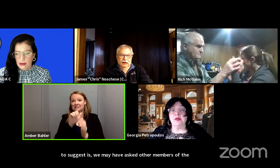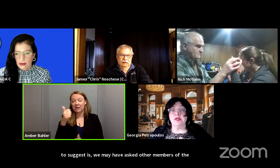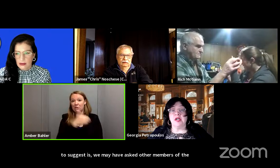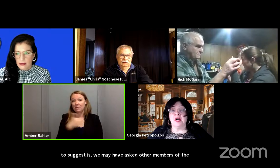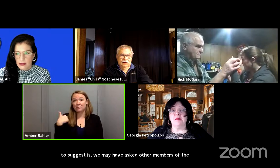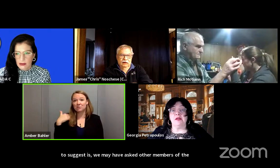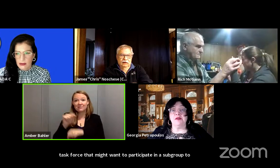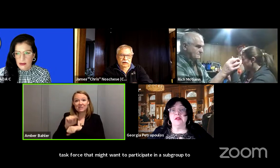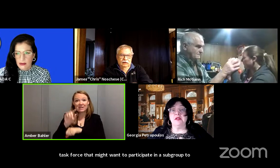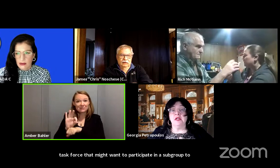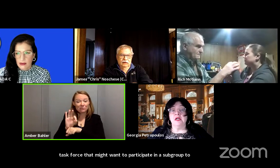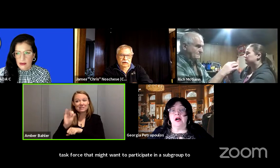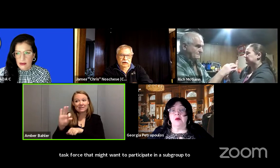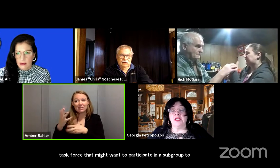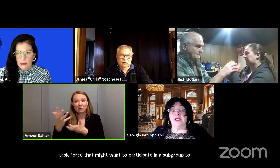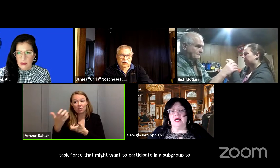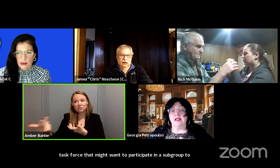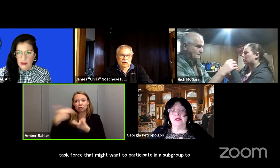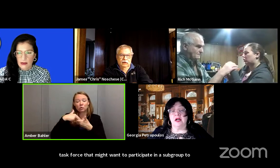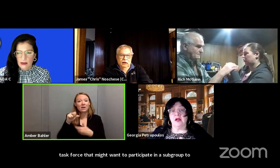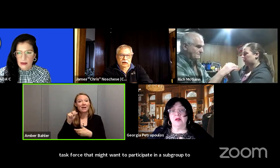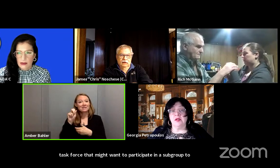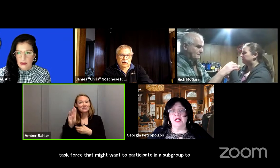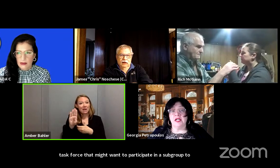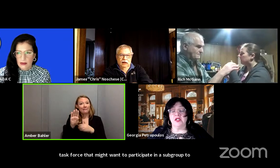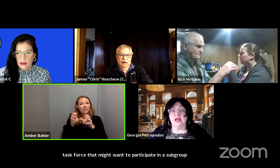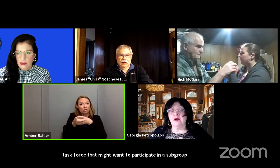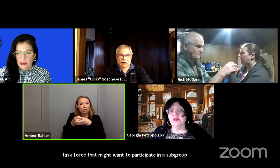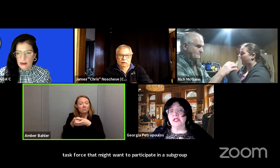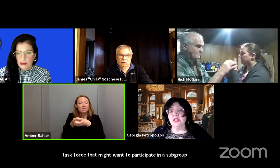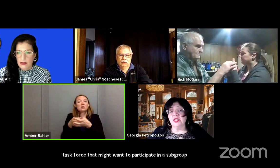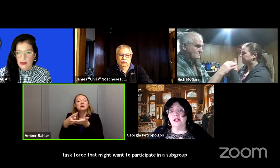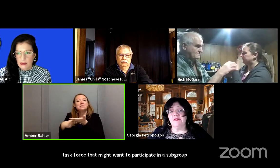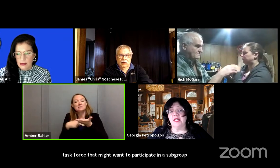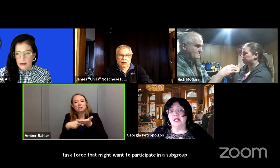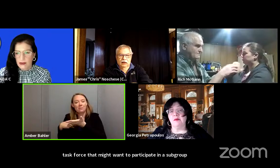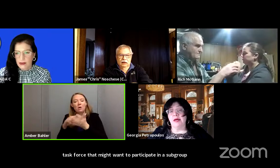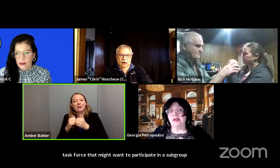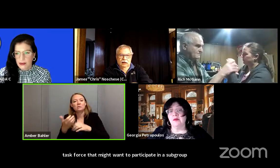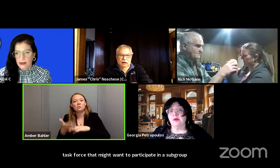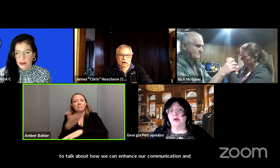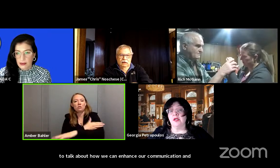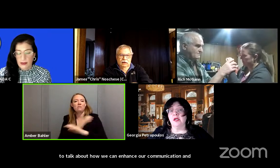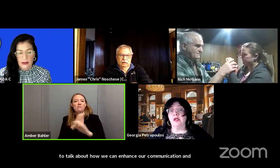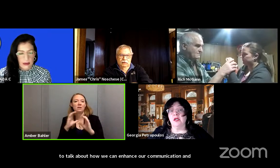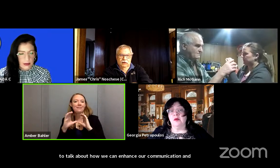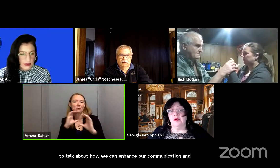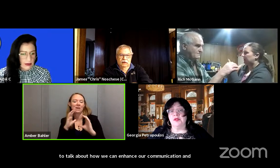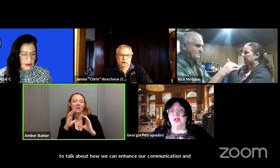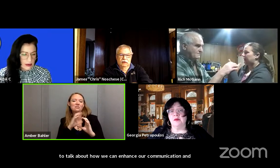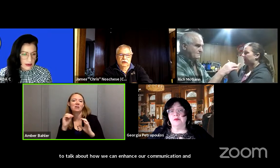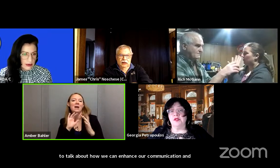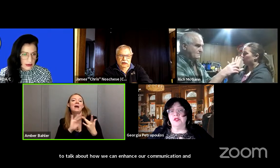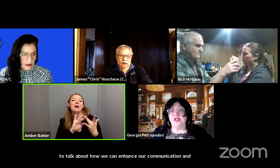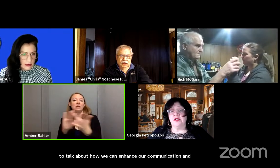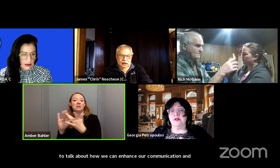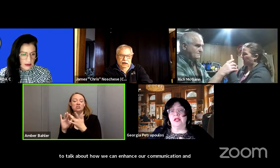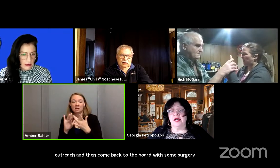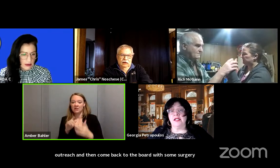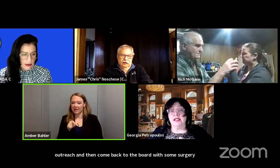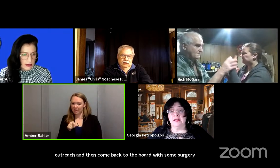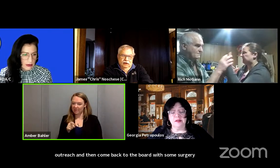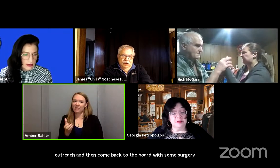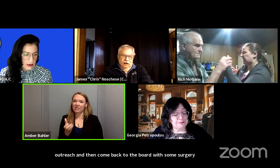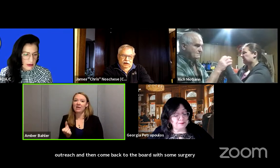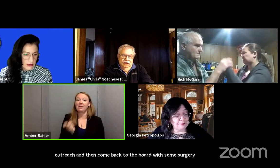a subgroup to talk about how we can enhance our communication and outreach, and then come back to the board with some